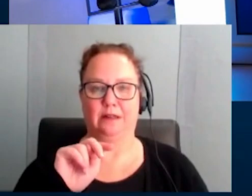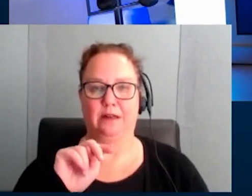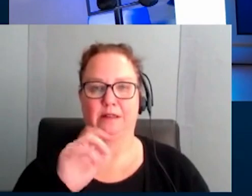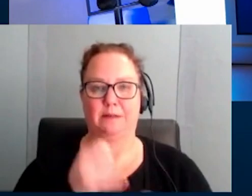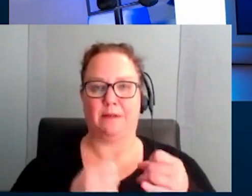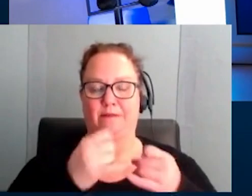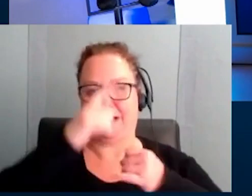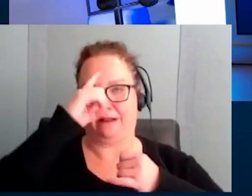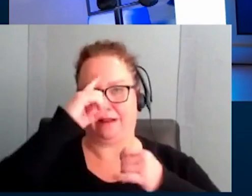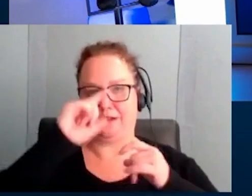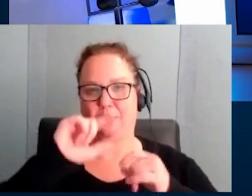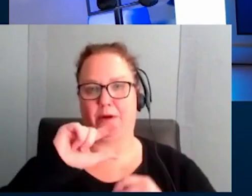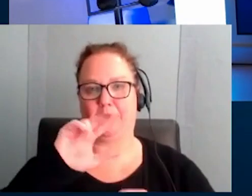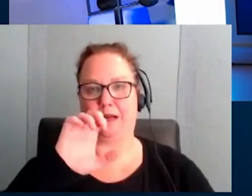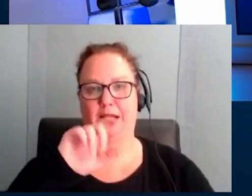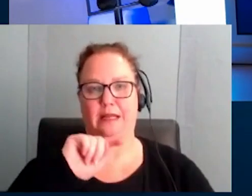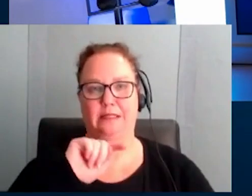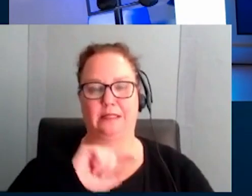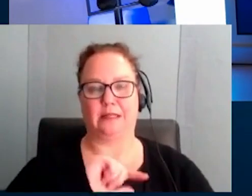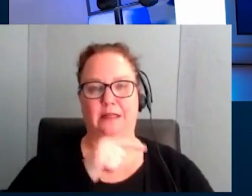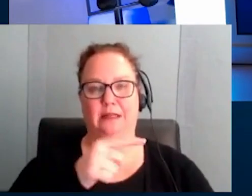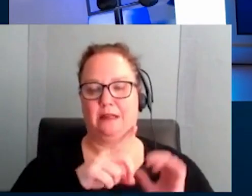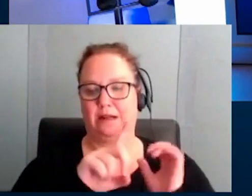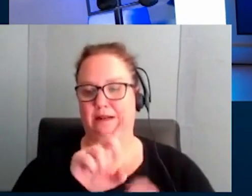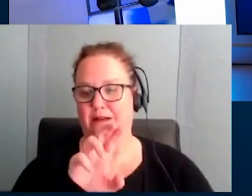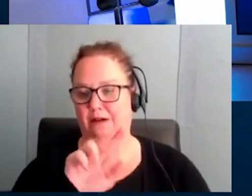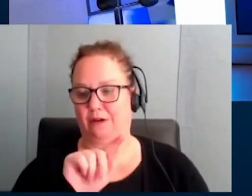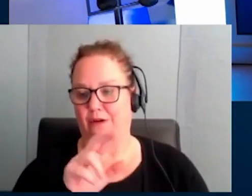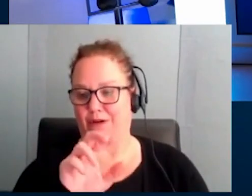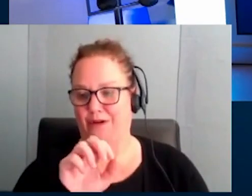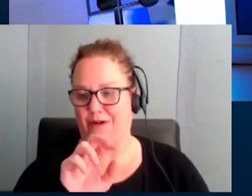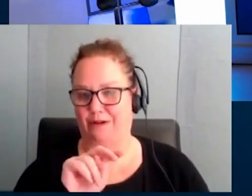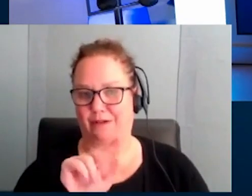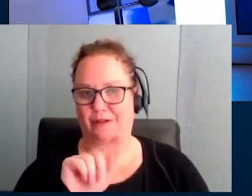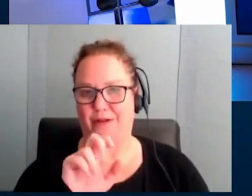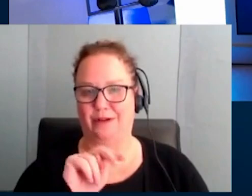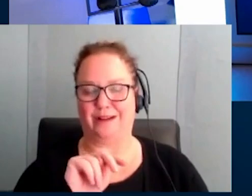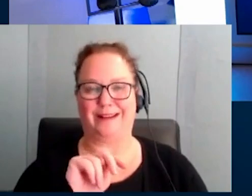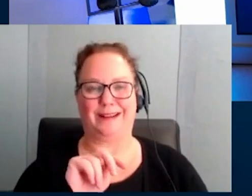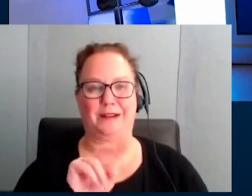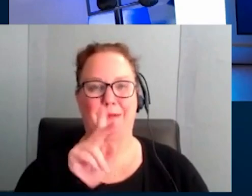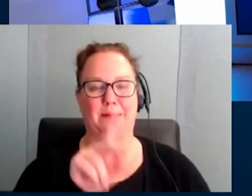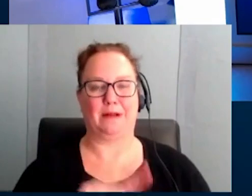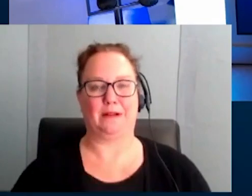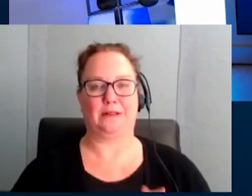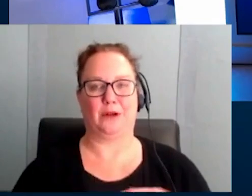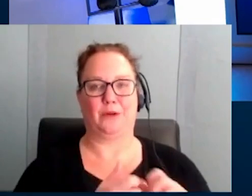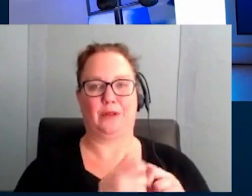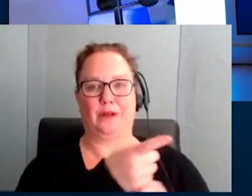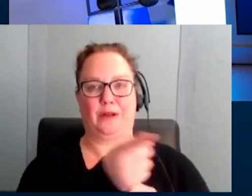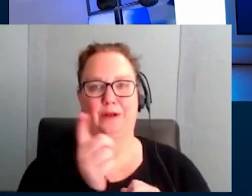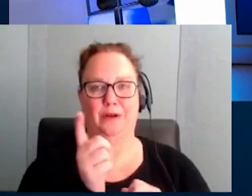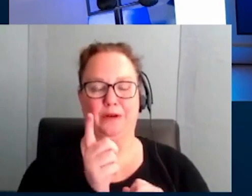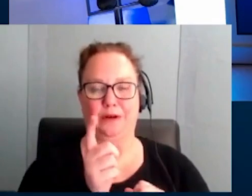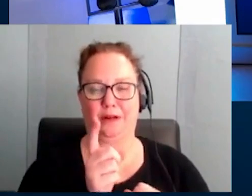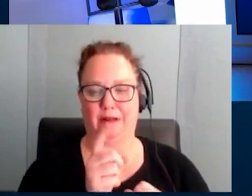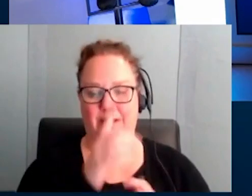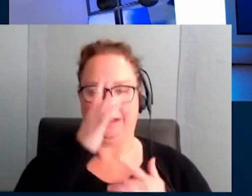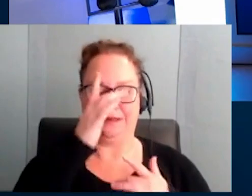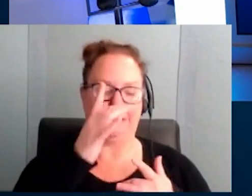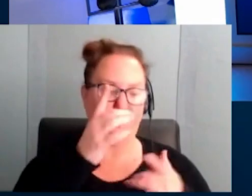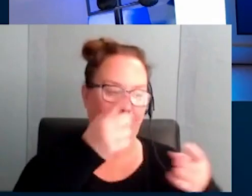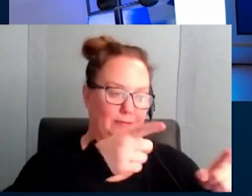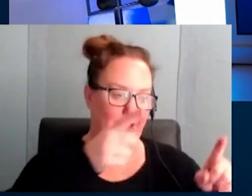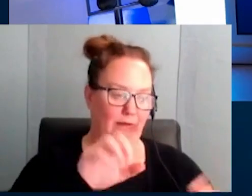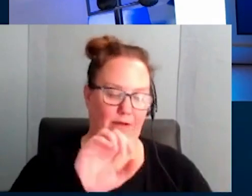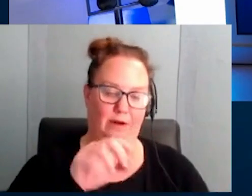our guests. And Dr. Thornton, I'm going to start with you as one of the people on the front lines of this epidemic, if you will, as far as opioids